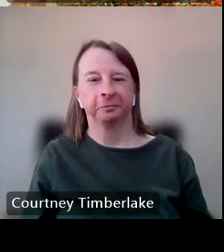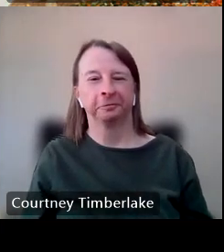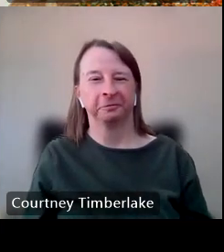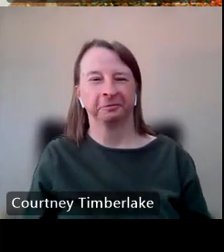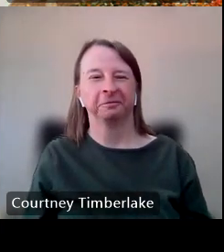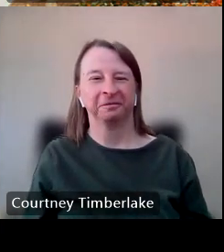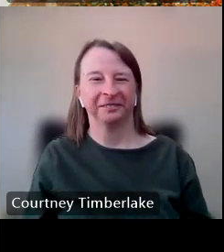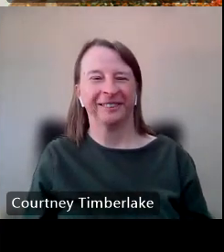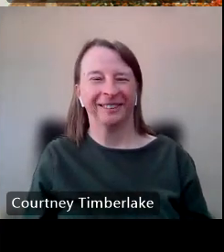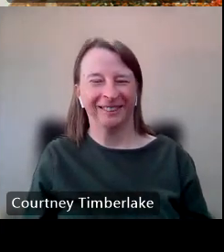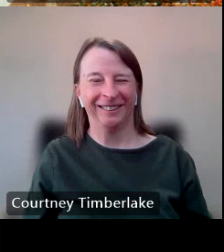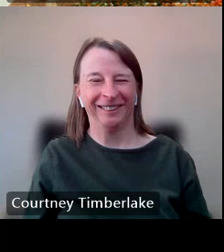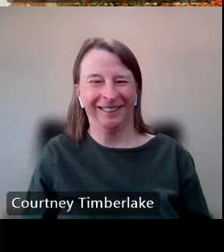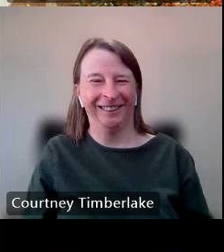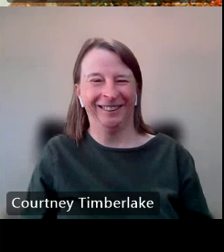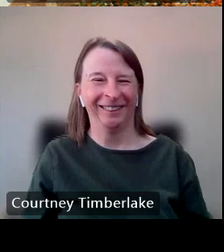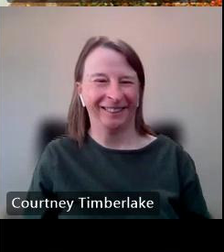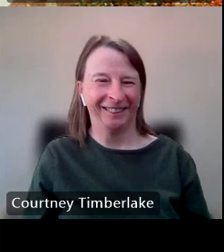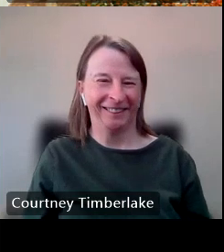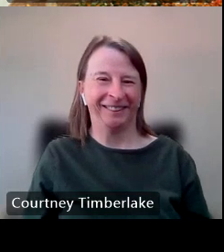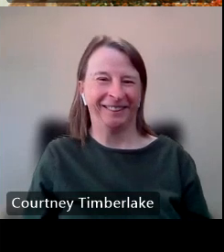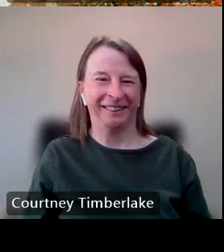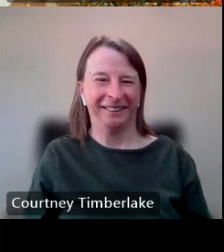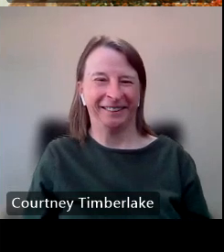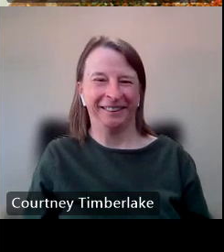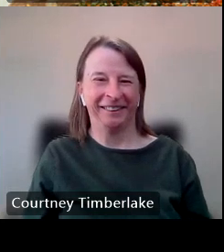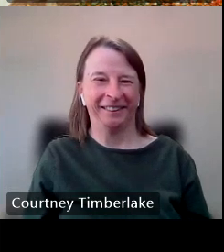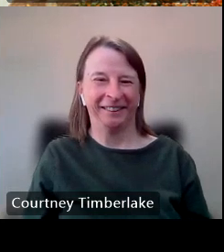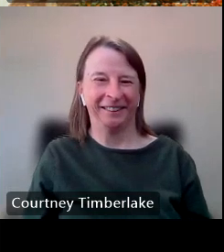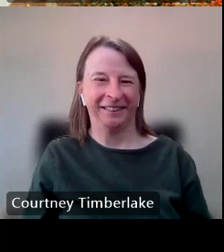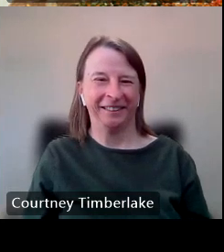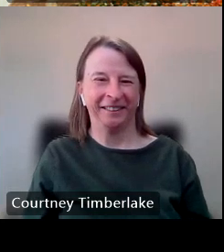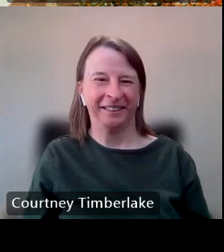And I'm going to give it about 10 more seconds, and then we'll just, I